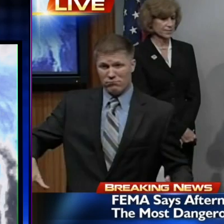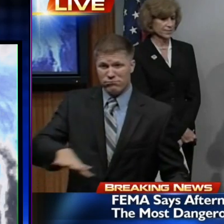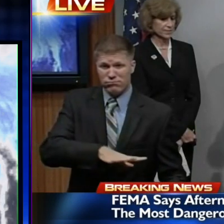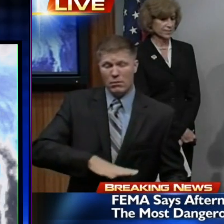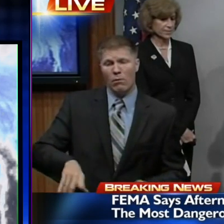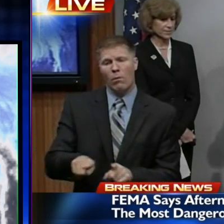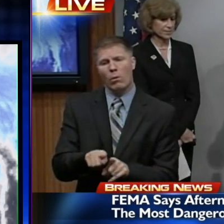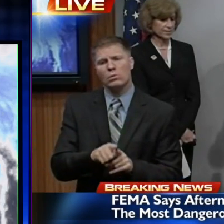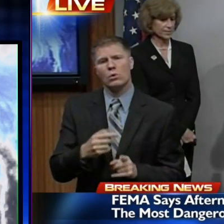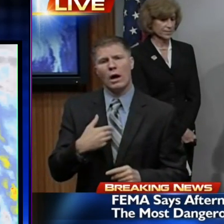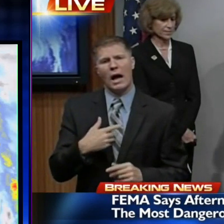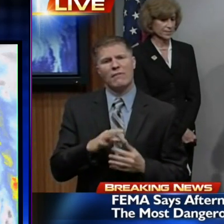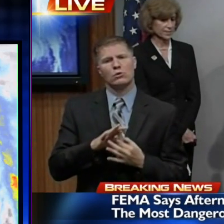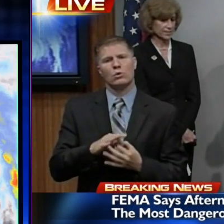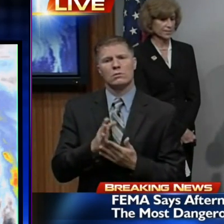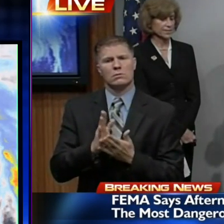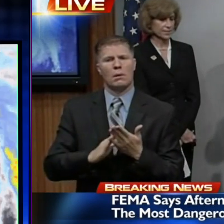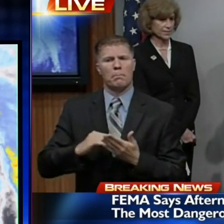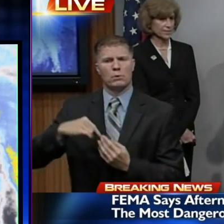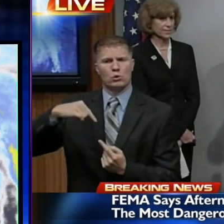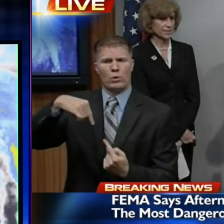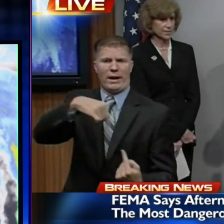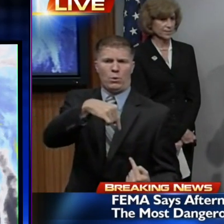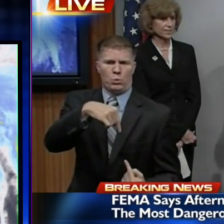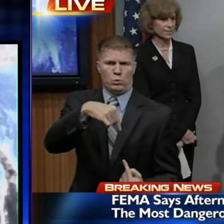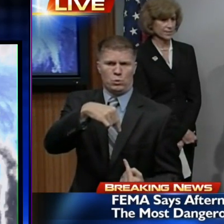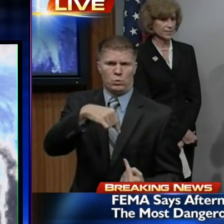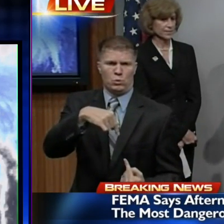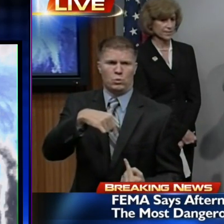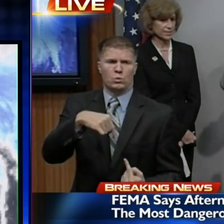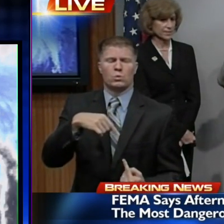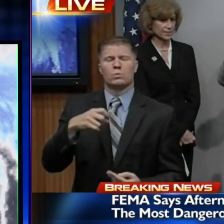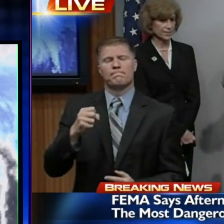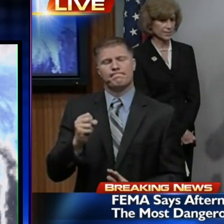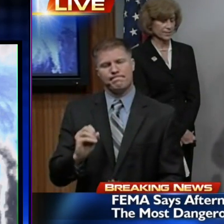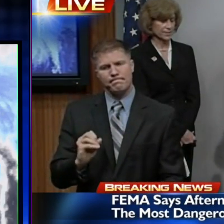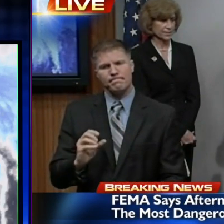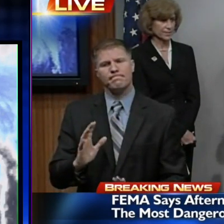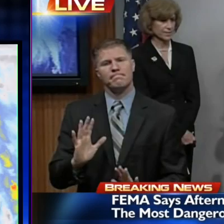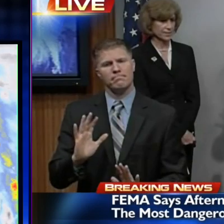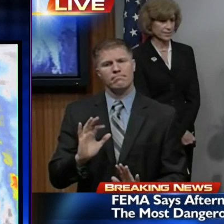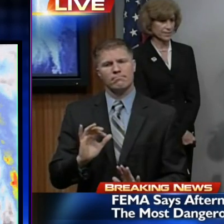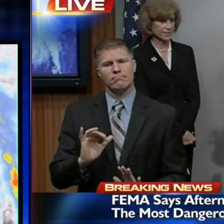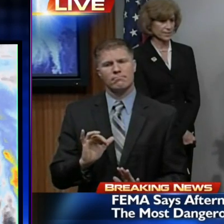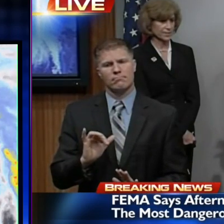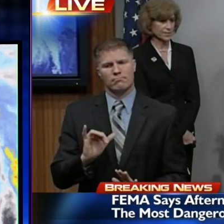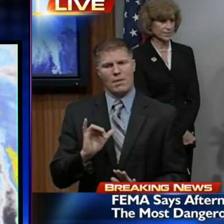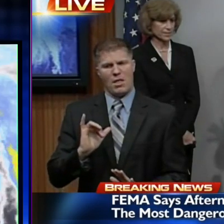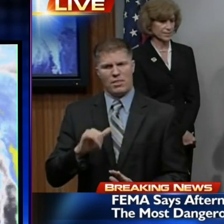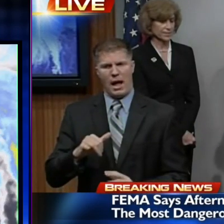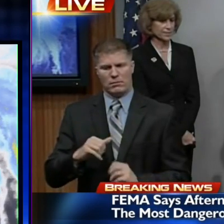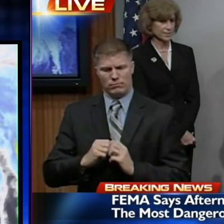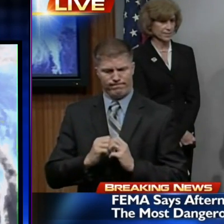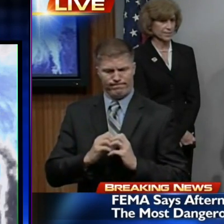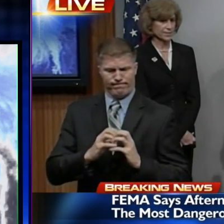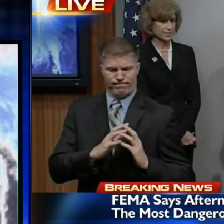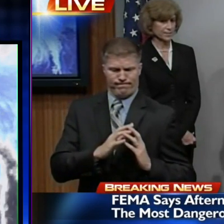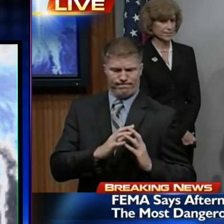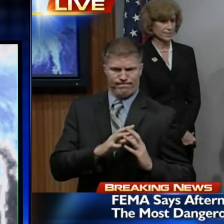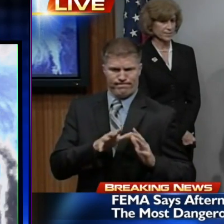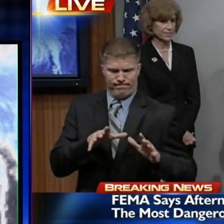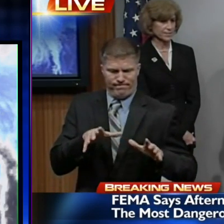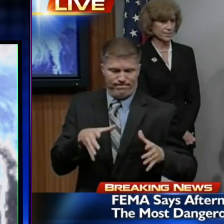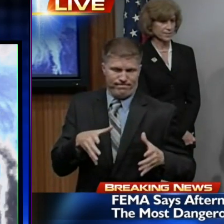some associated tornadoes. And that's kind of the formation of this storm